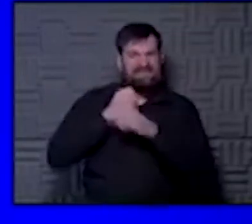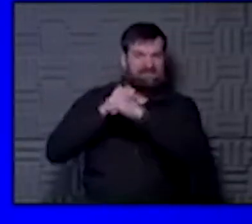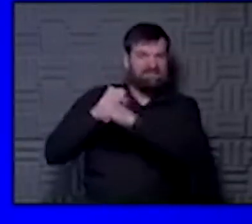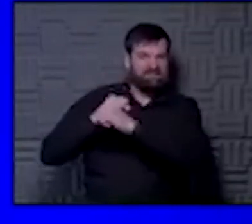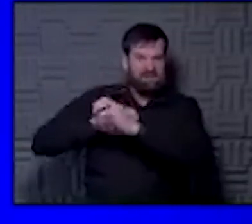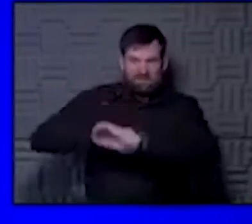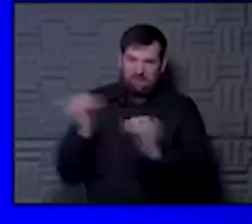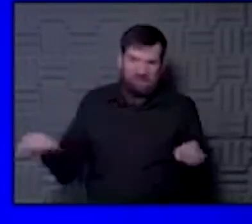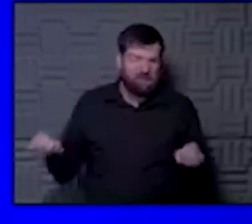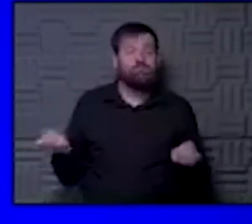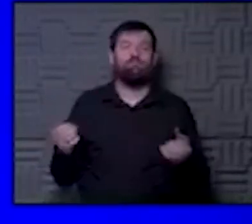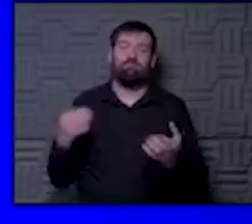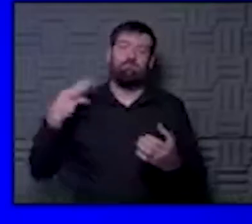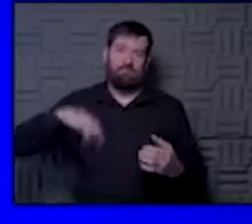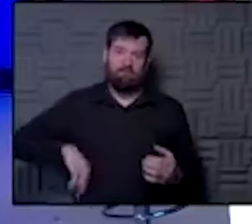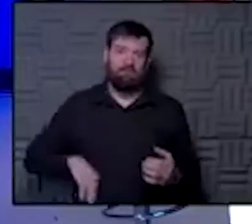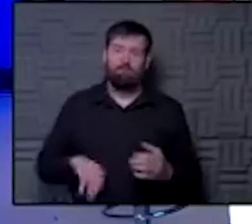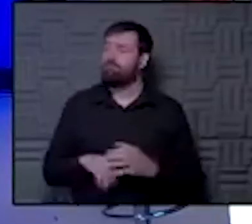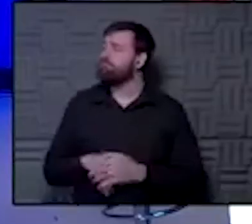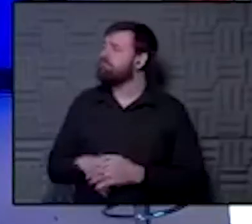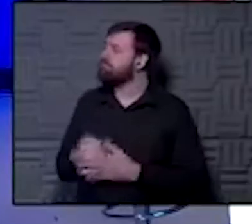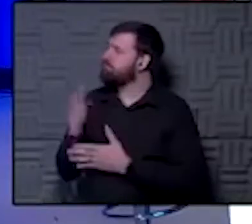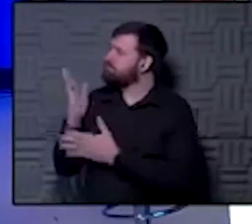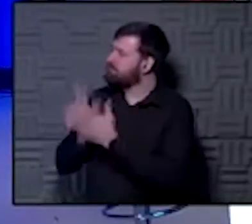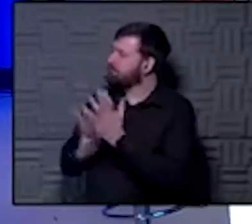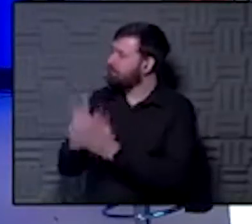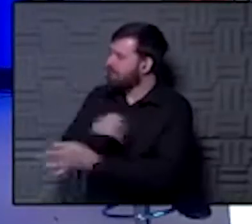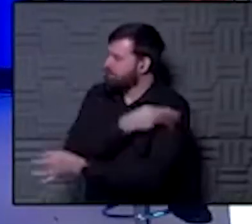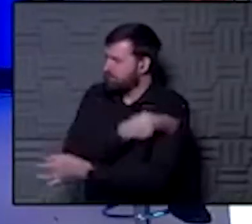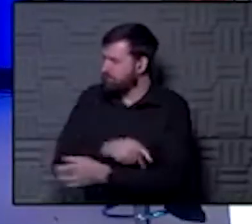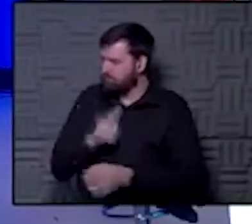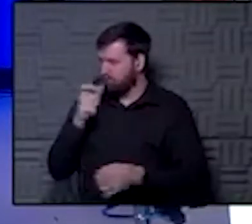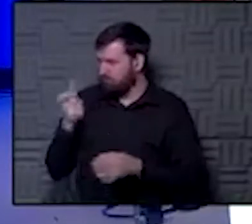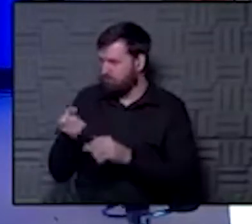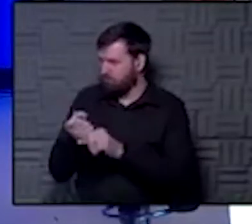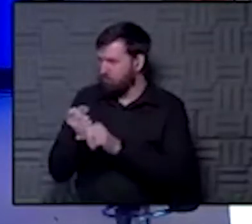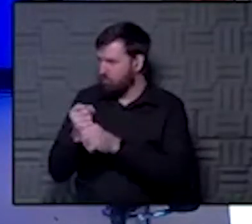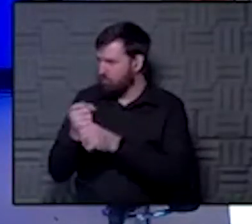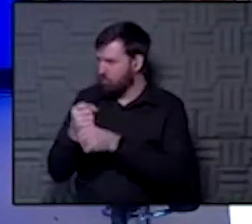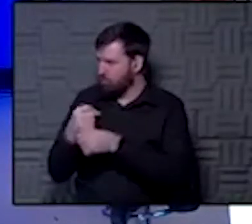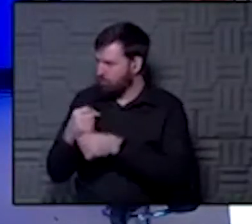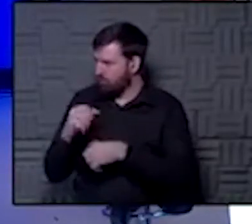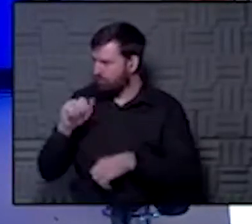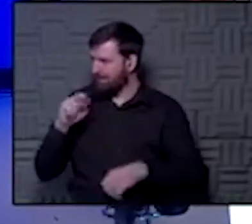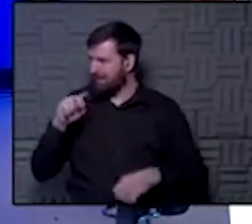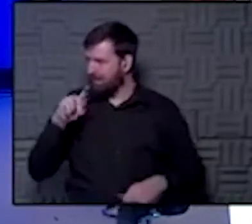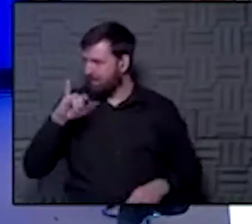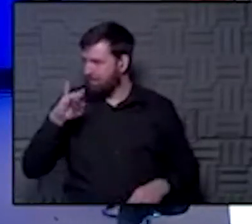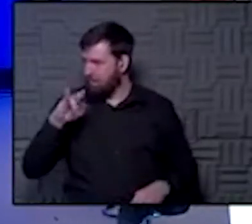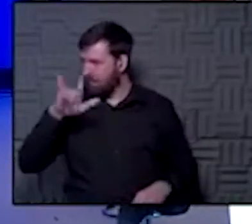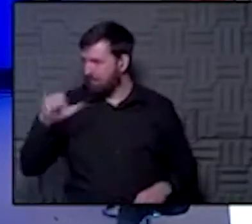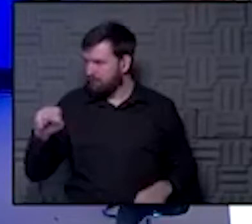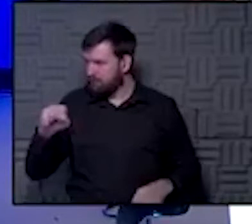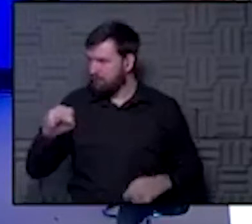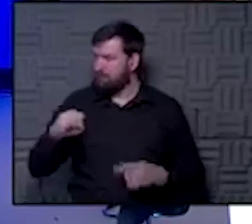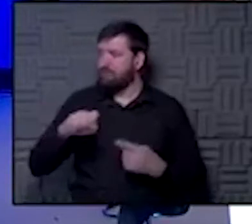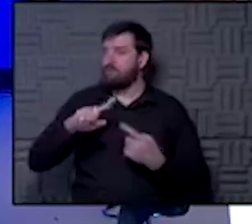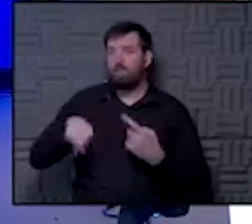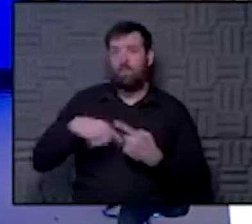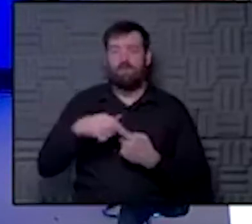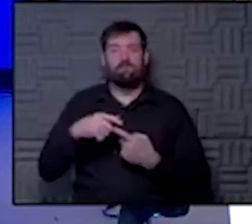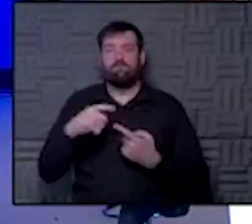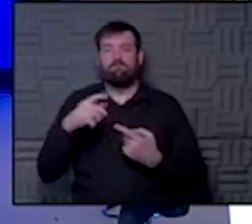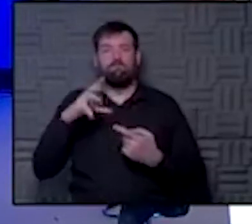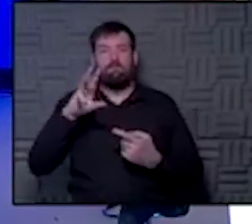benefit from this antibody. There are some patients who don't make antibodies to diseases or may not make antibodies when they get a pneumococcal vaccine